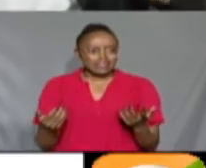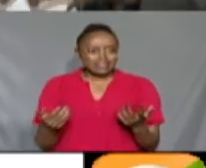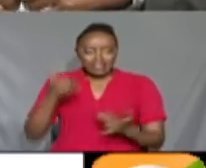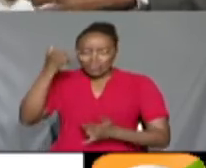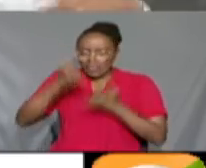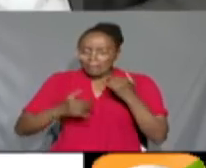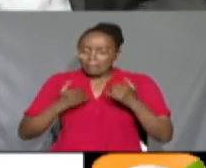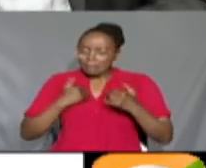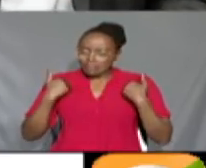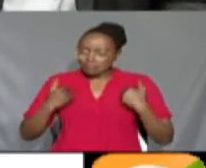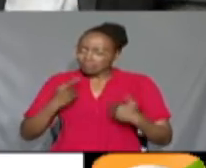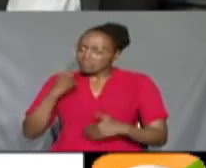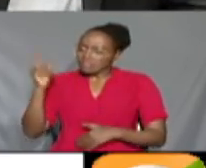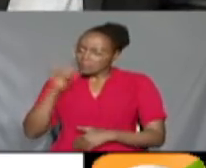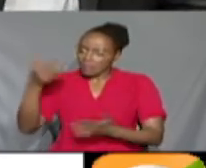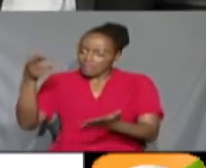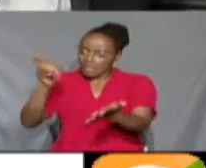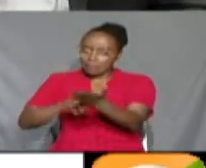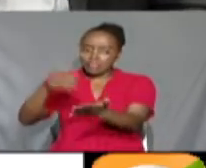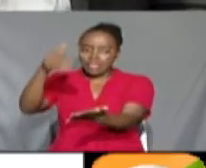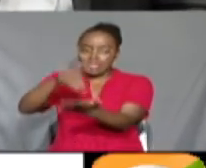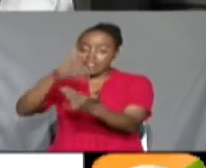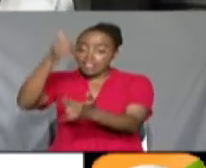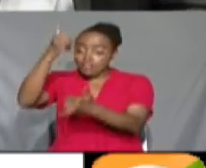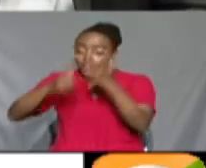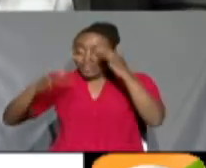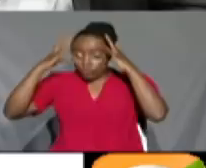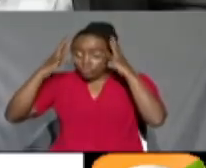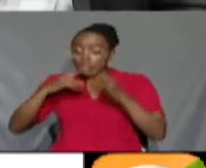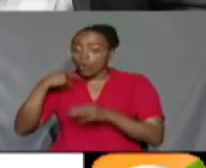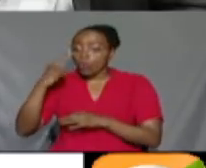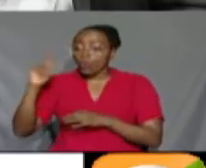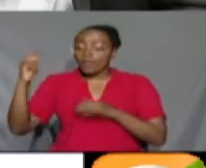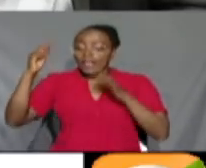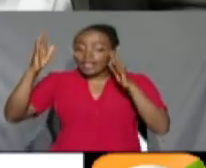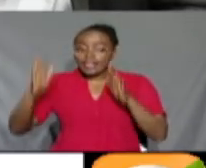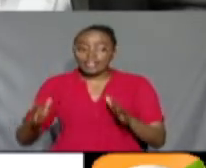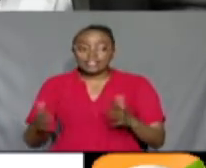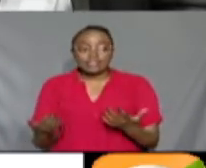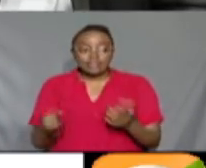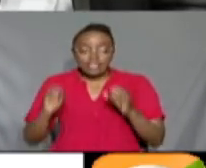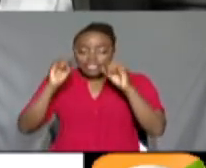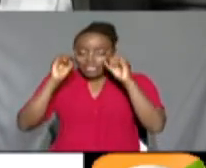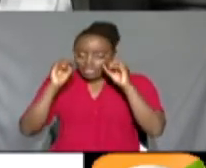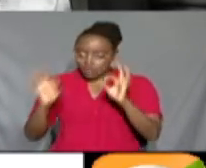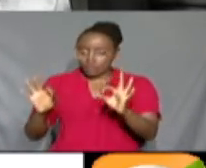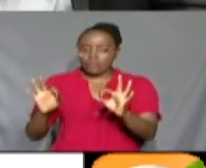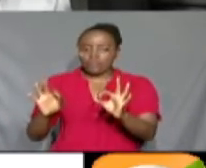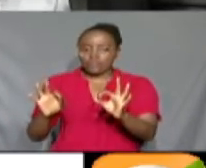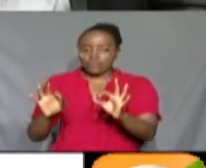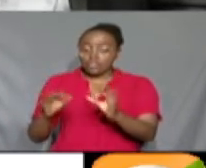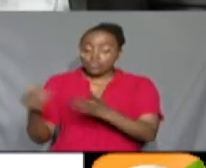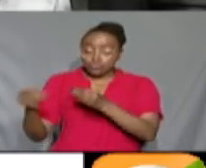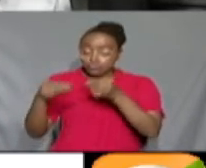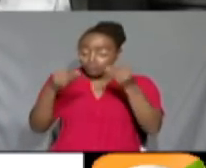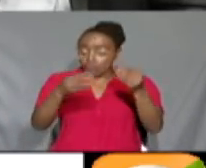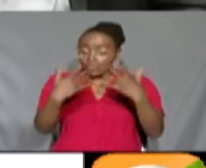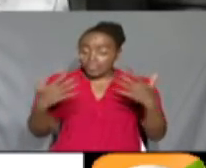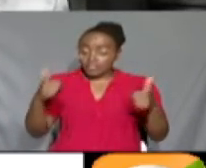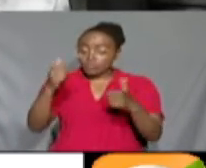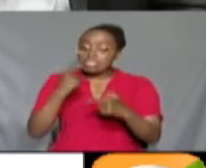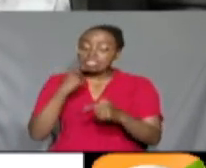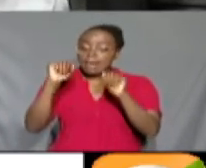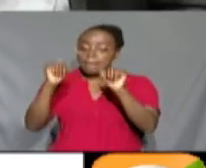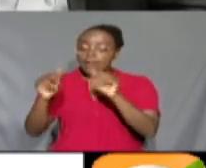I have said, and I've repeated many times, the final decision will be made by Kenyans. If you deem to them things that they have not said in